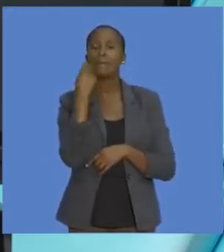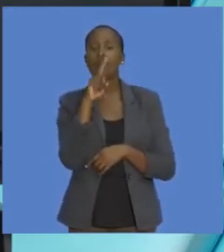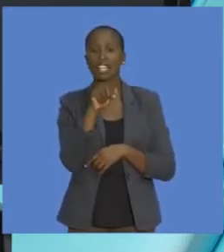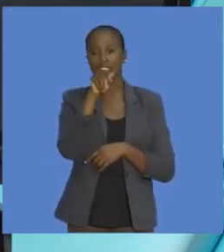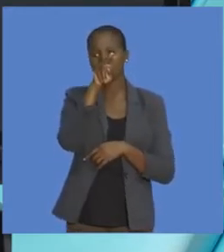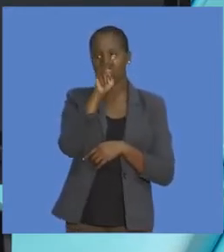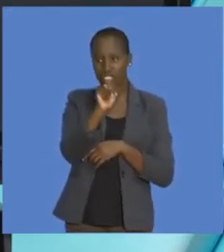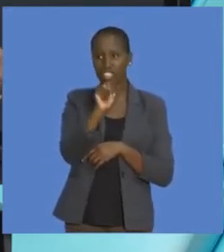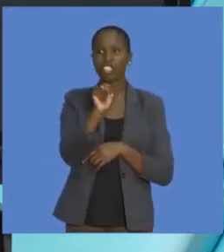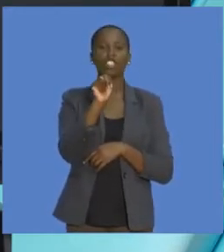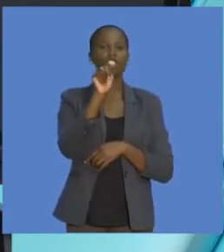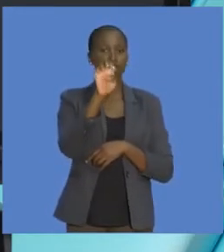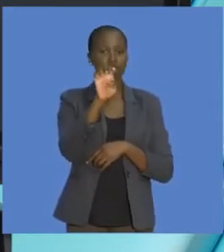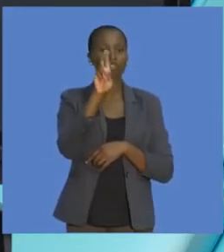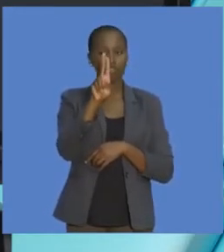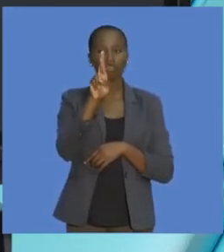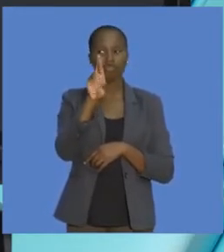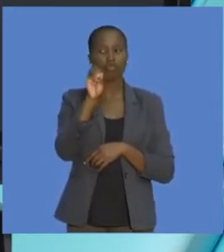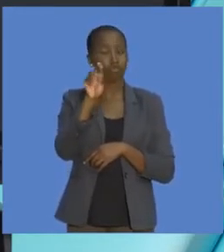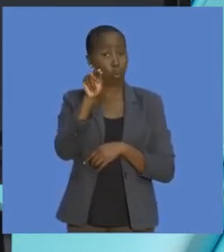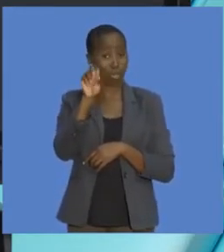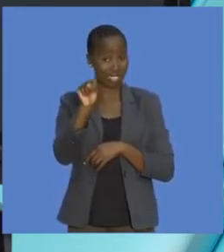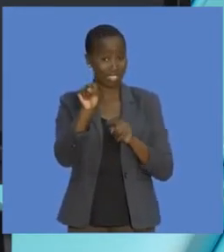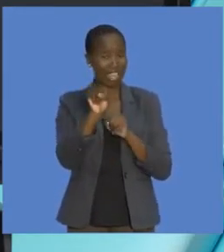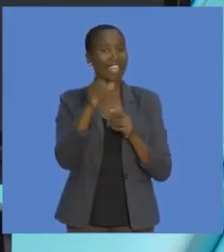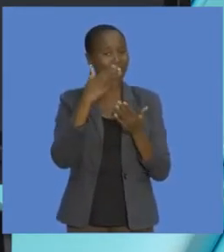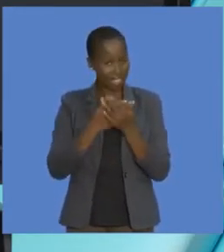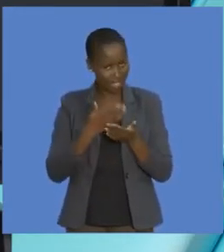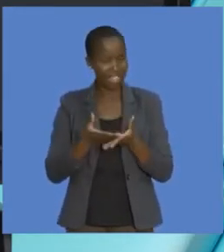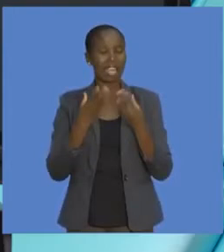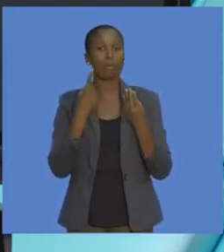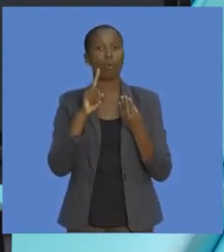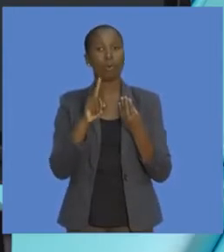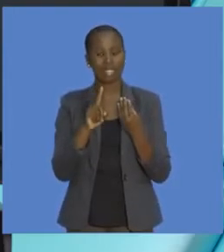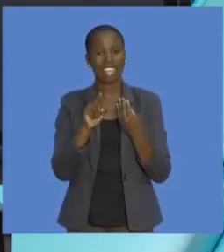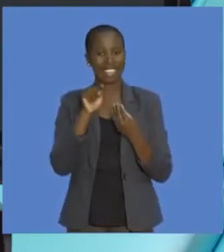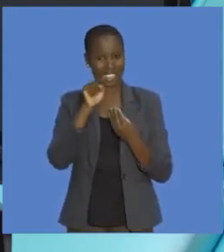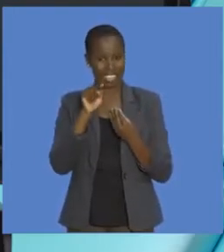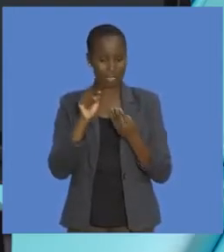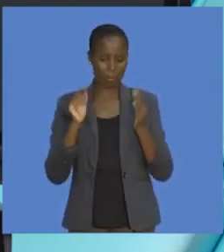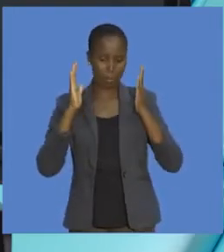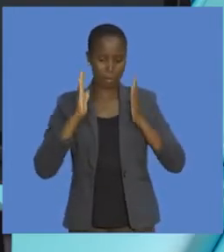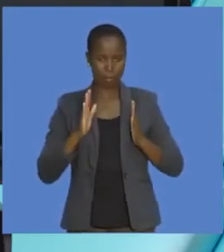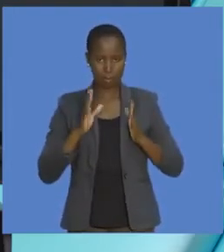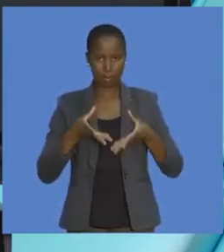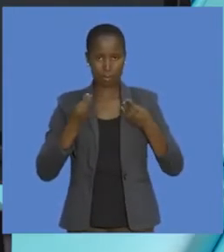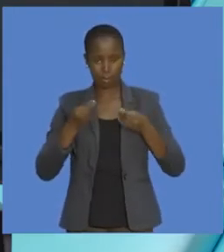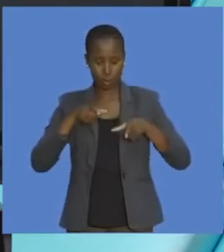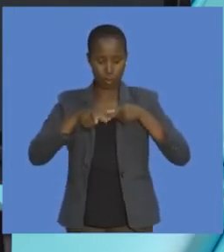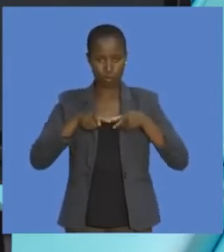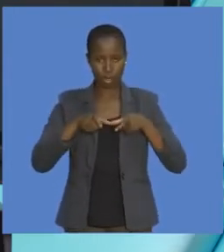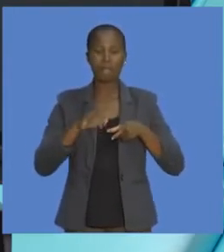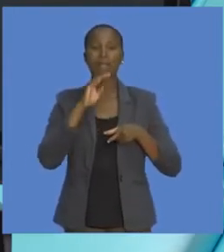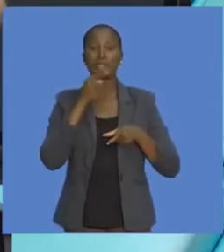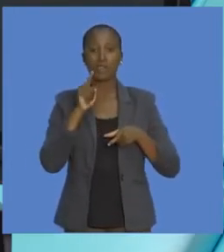are specialized animal cells that are able to conduct impulses. And so these serve as an effective neural highway